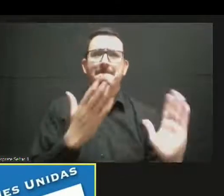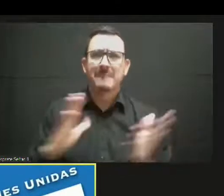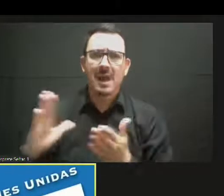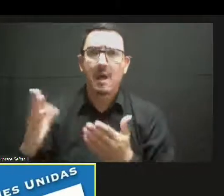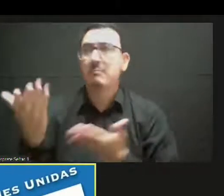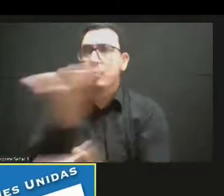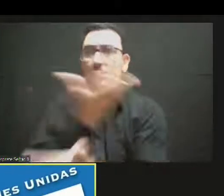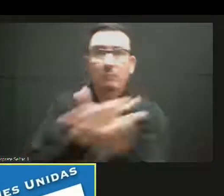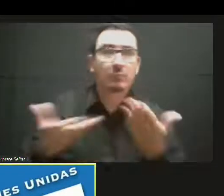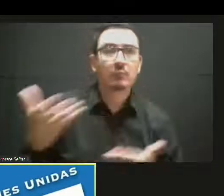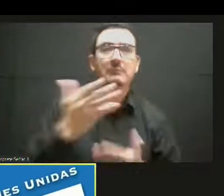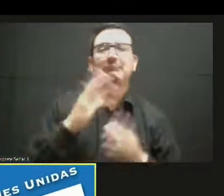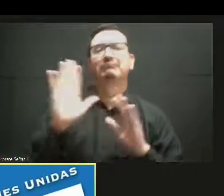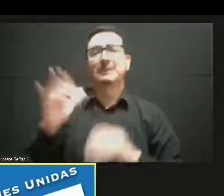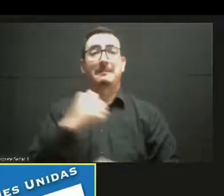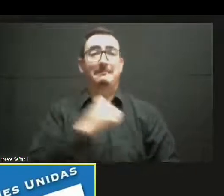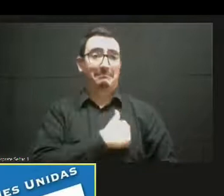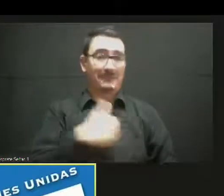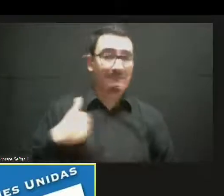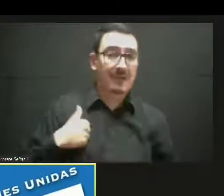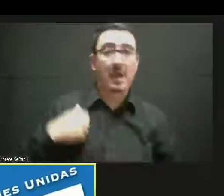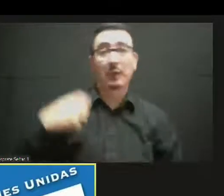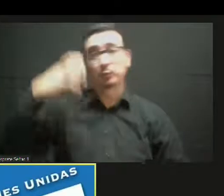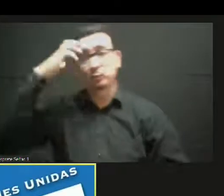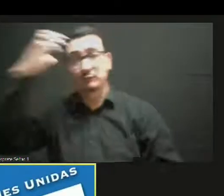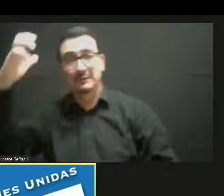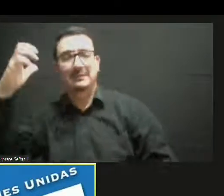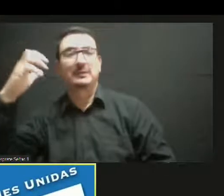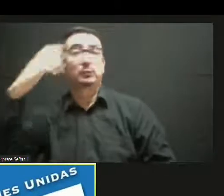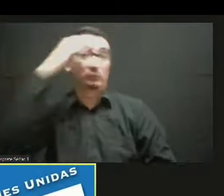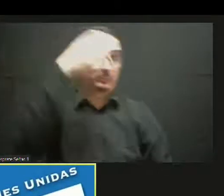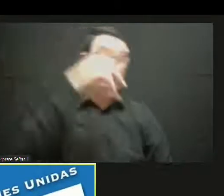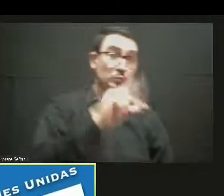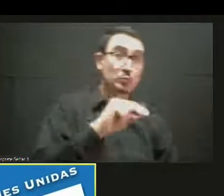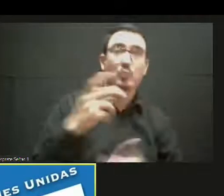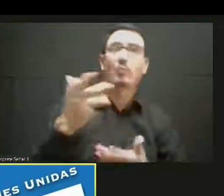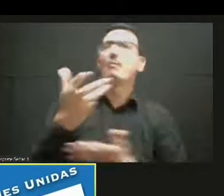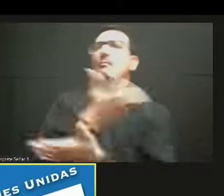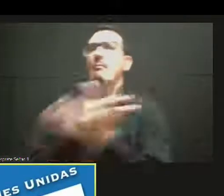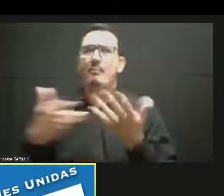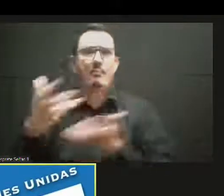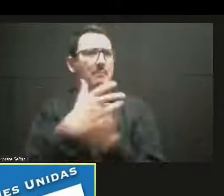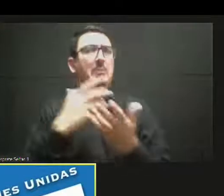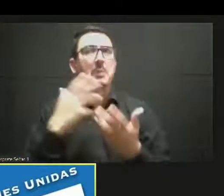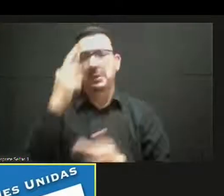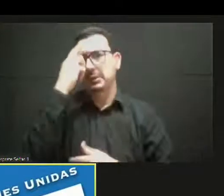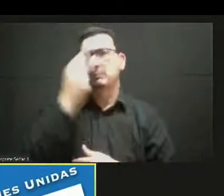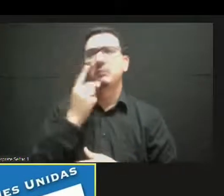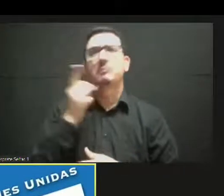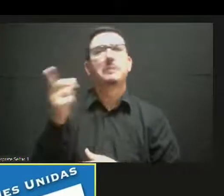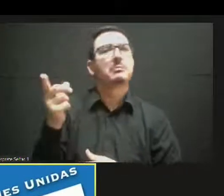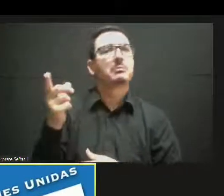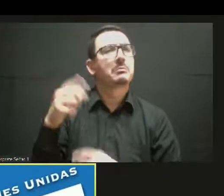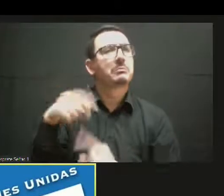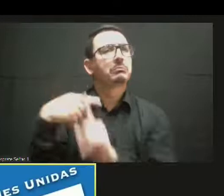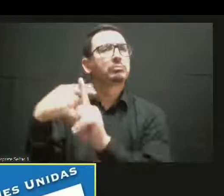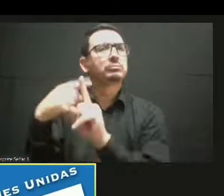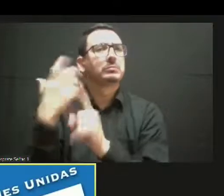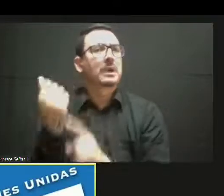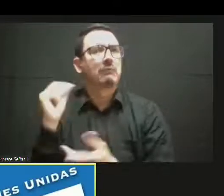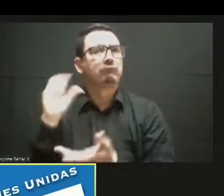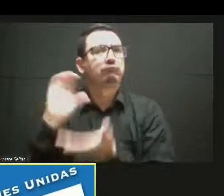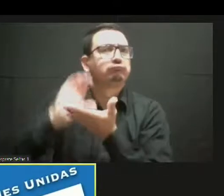the Dominican Republic can reap the benefits of the changes going on in the modern services industry moving forward.